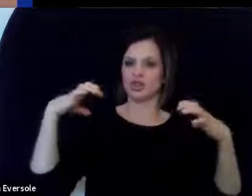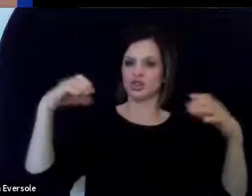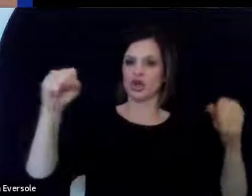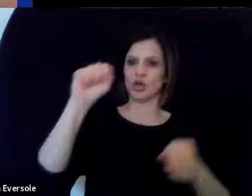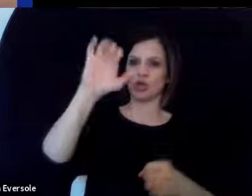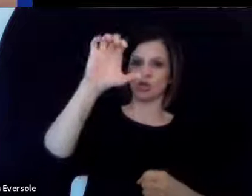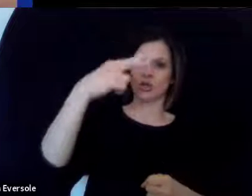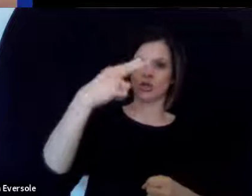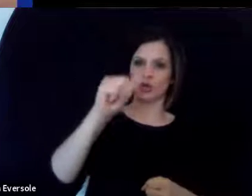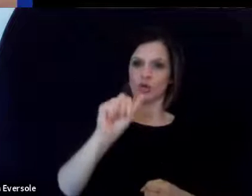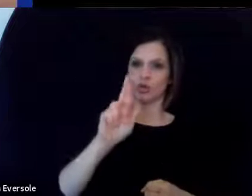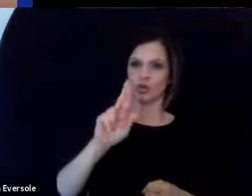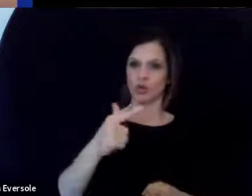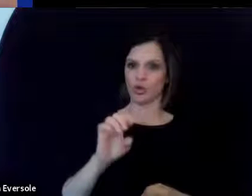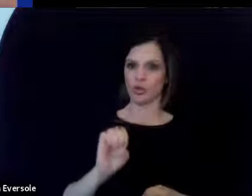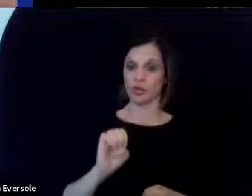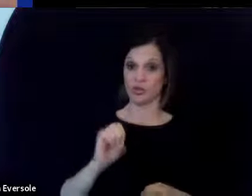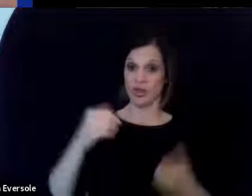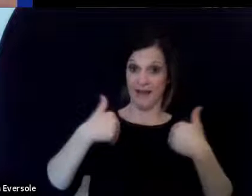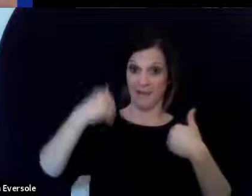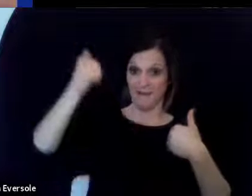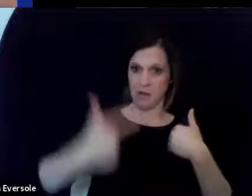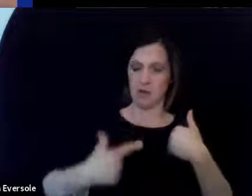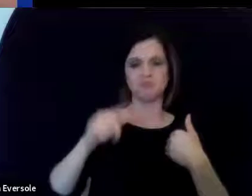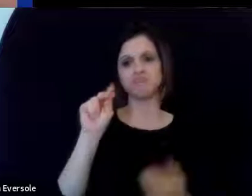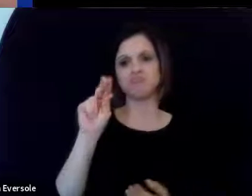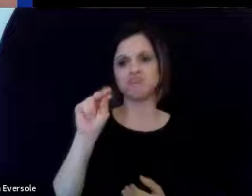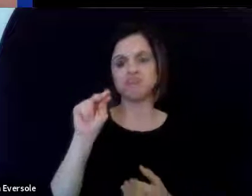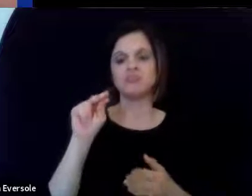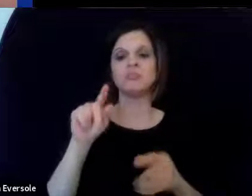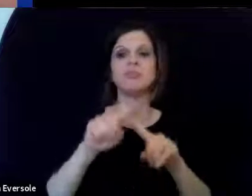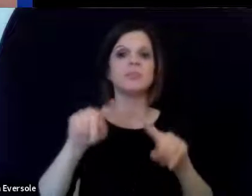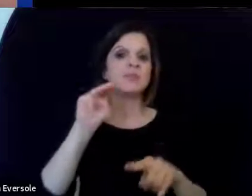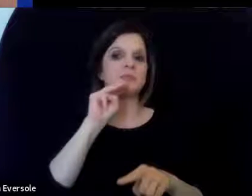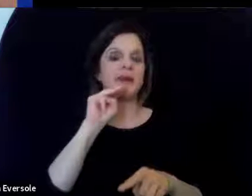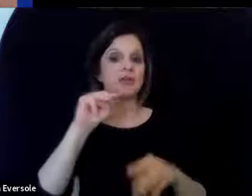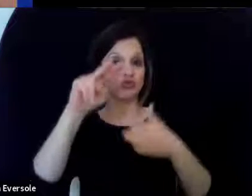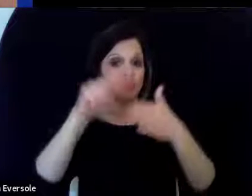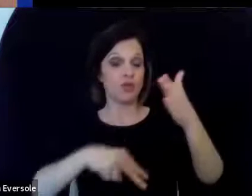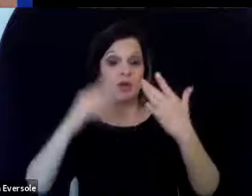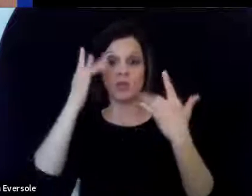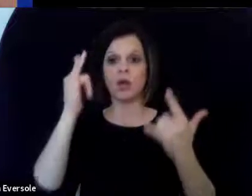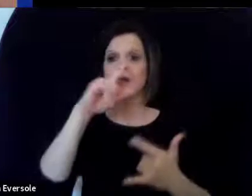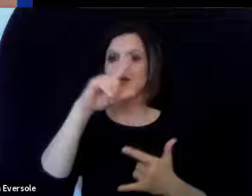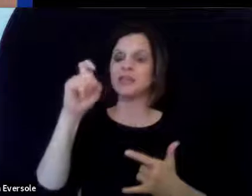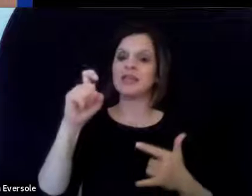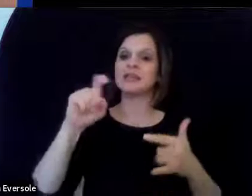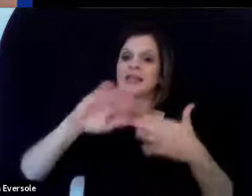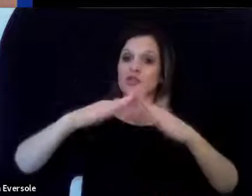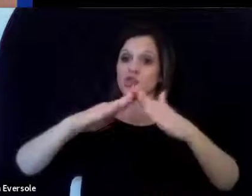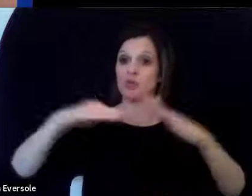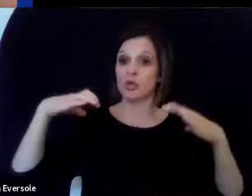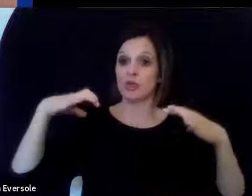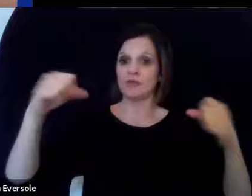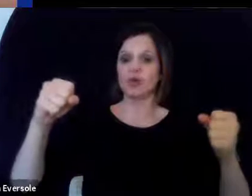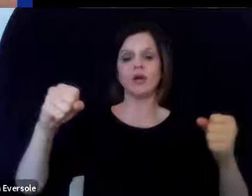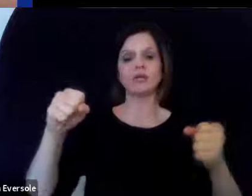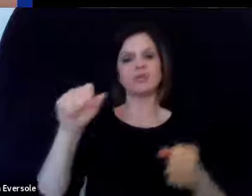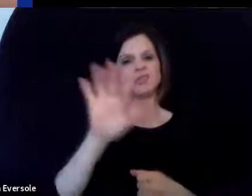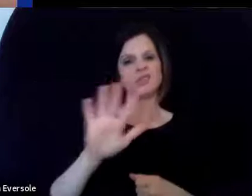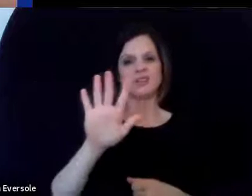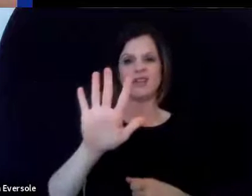those because there was a whole lot of discussion in the CHARGE community, particularly in 5 to 6 years ago, more so